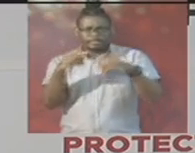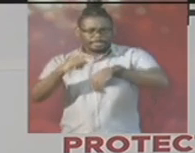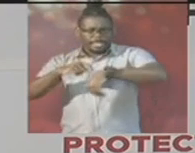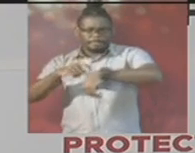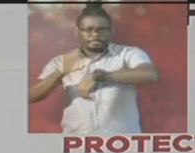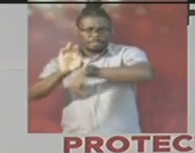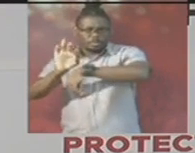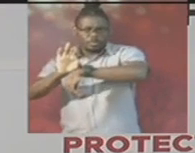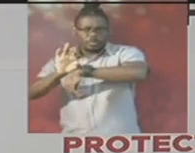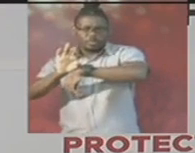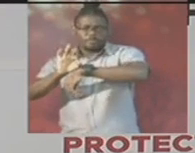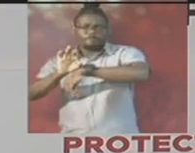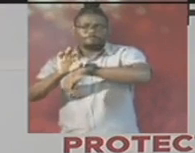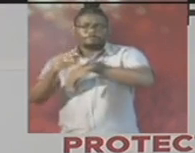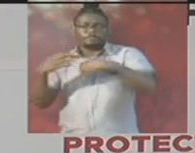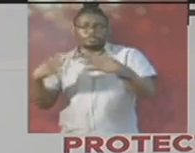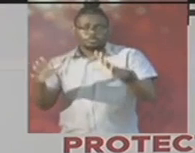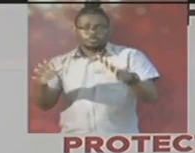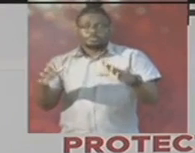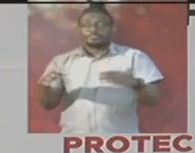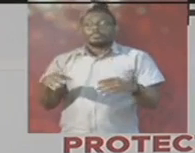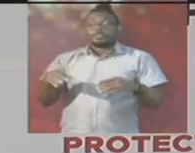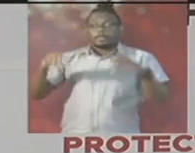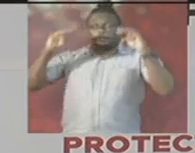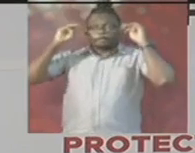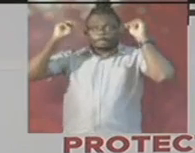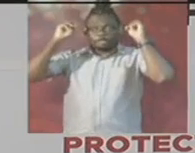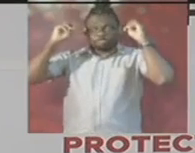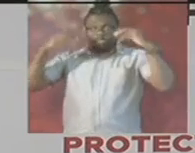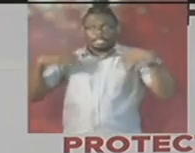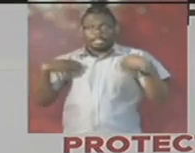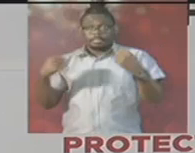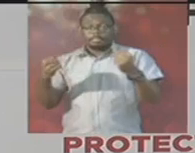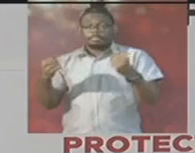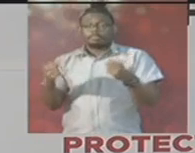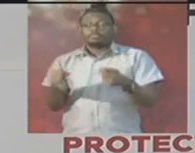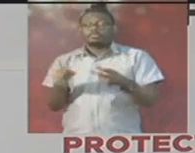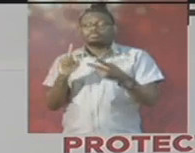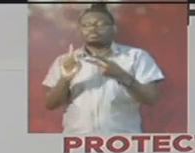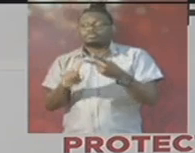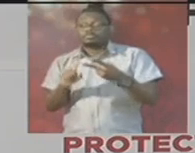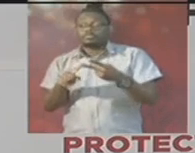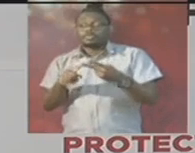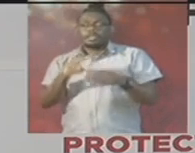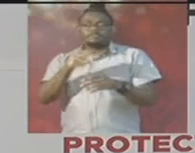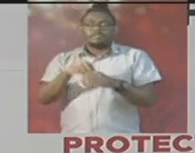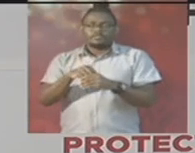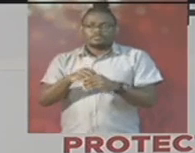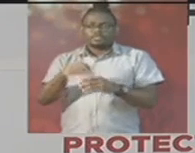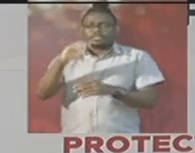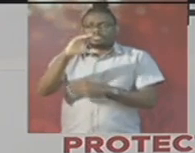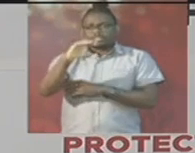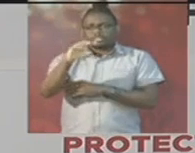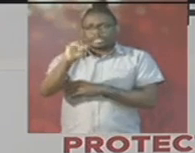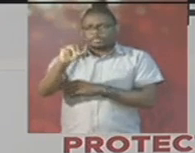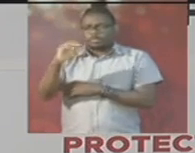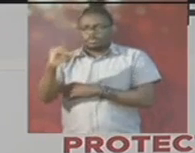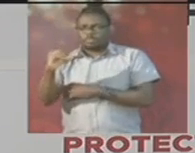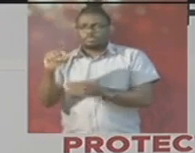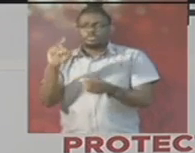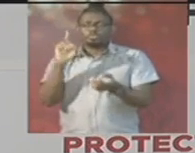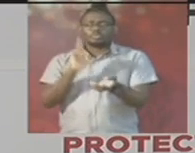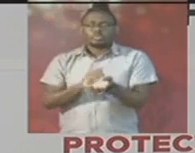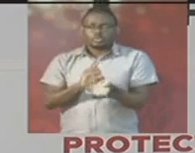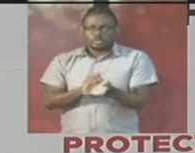The team included myself, leading the Ministry of Health, which included the Chief Medical Officer, Dr. Michelle